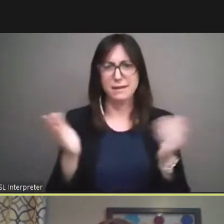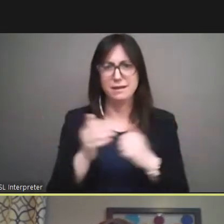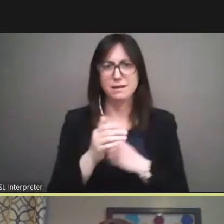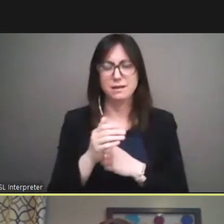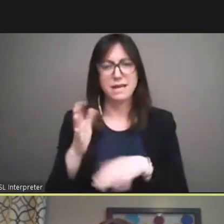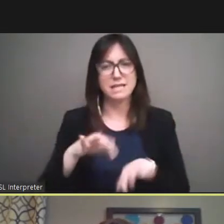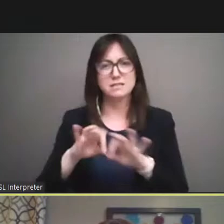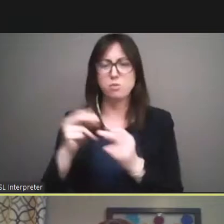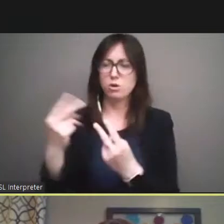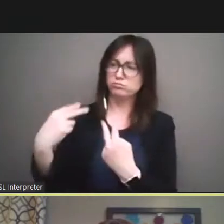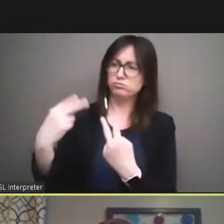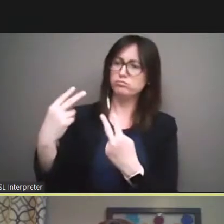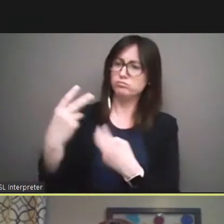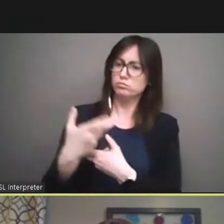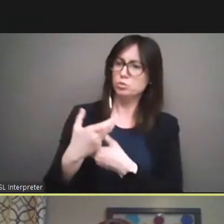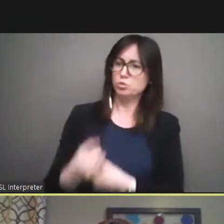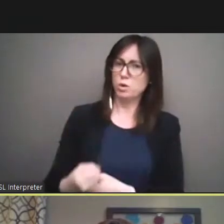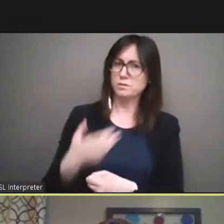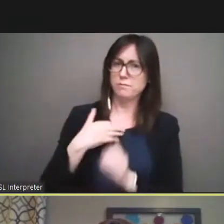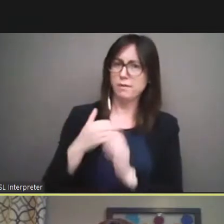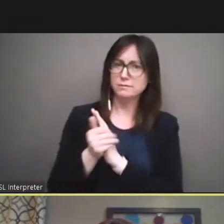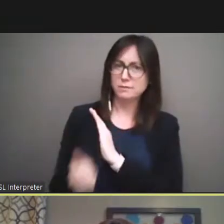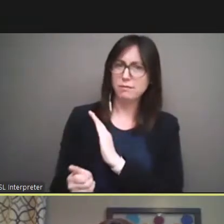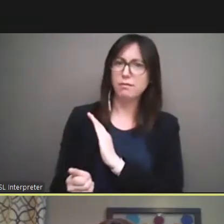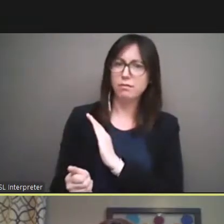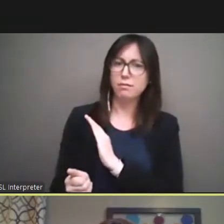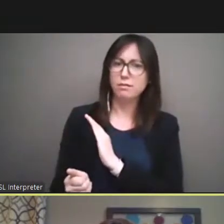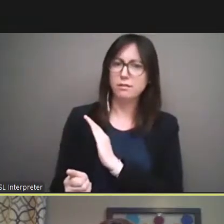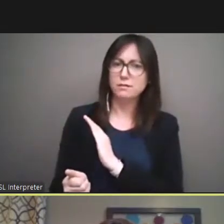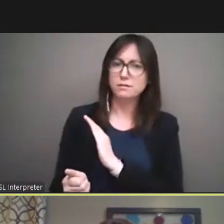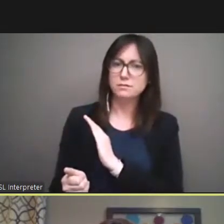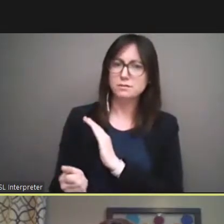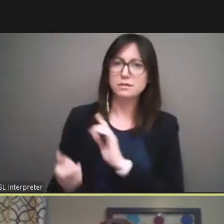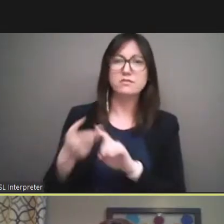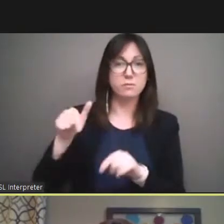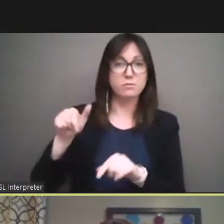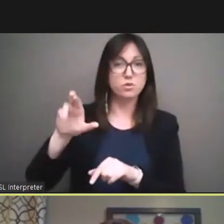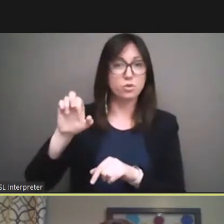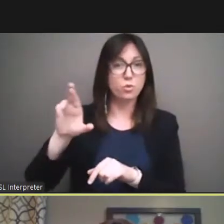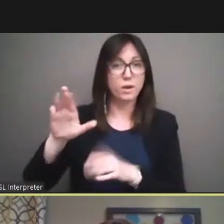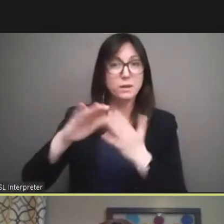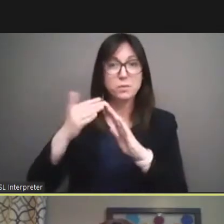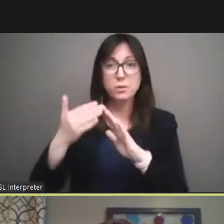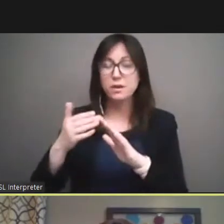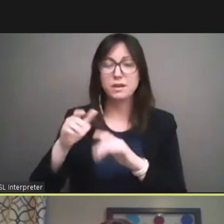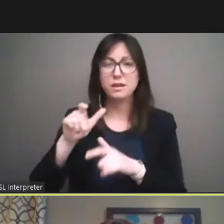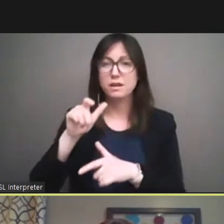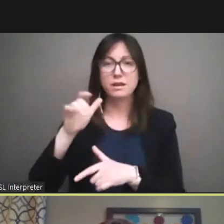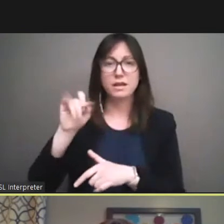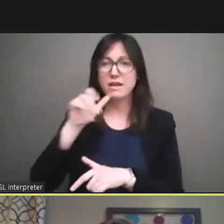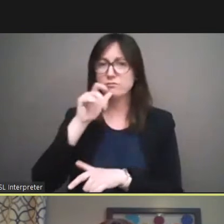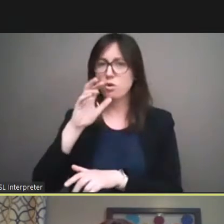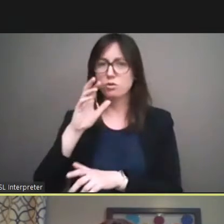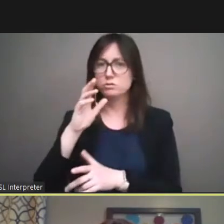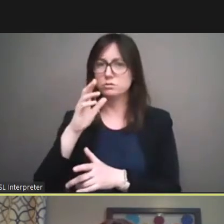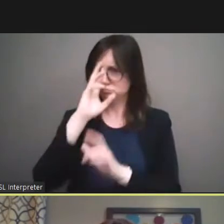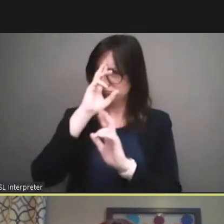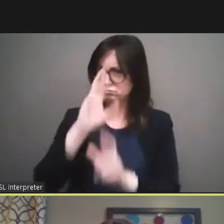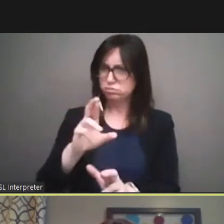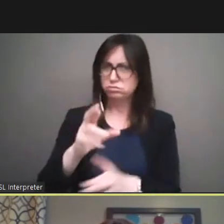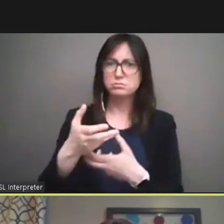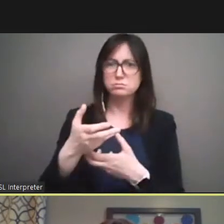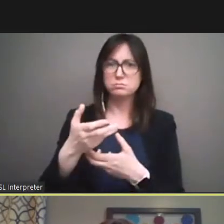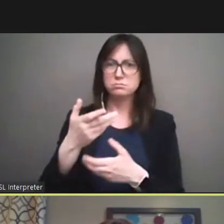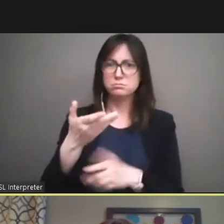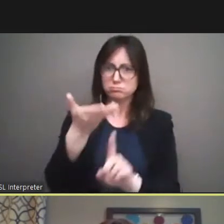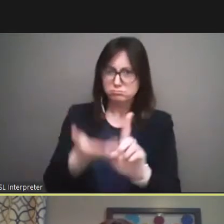is a big thing, especially within queer communities, and not being respected for who you are.